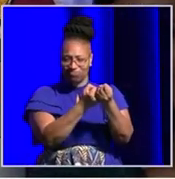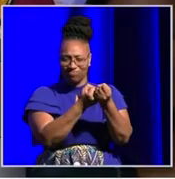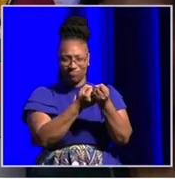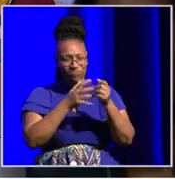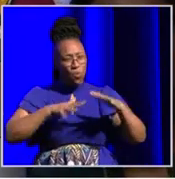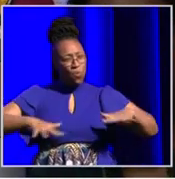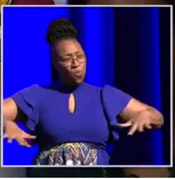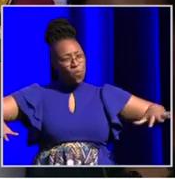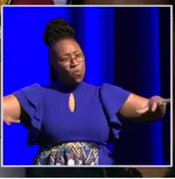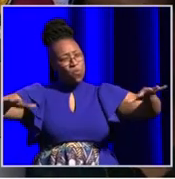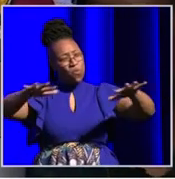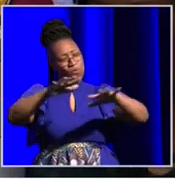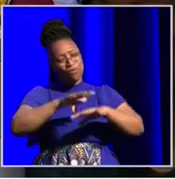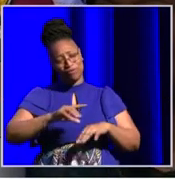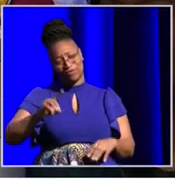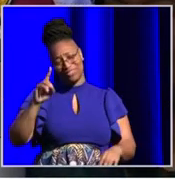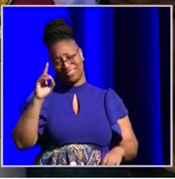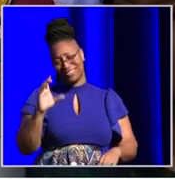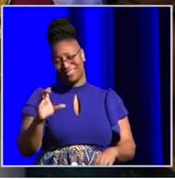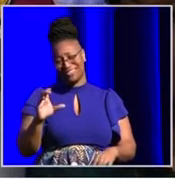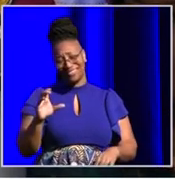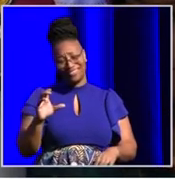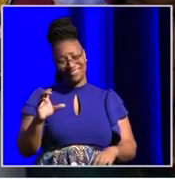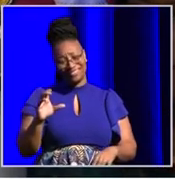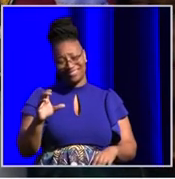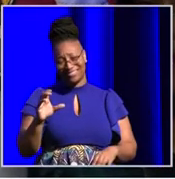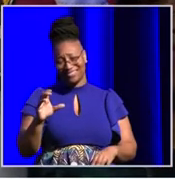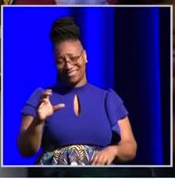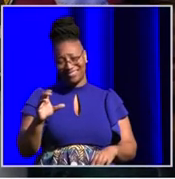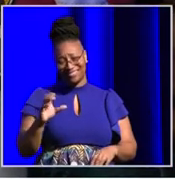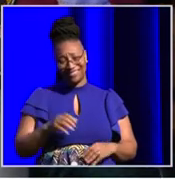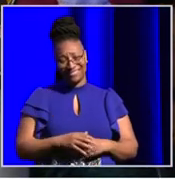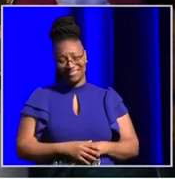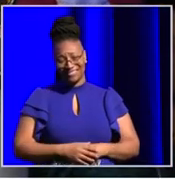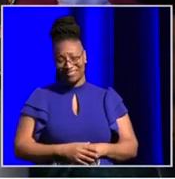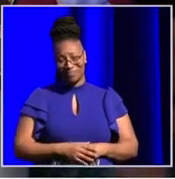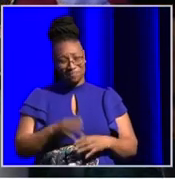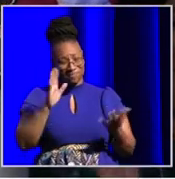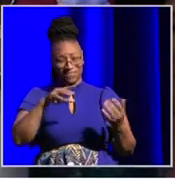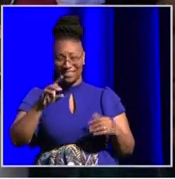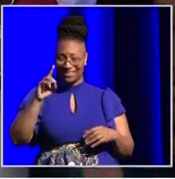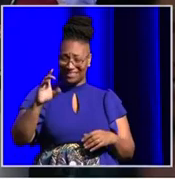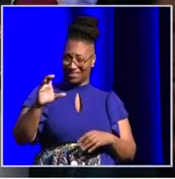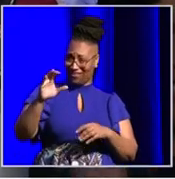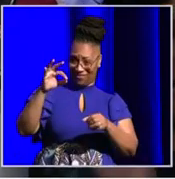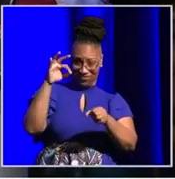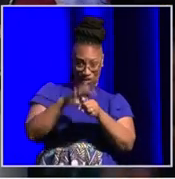too, DC voters rock. Yeah.